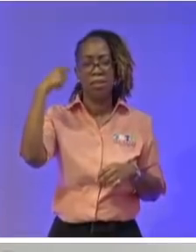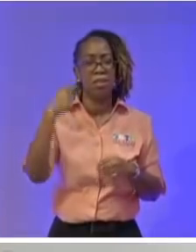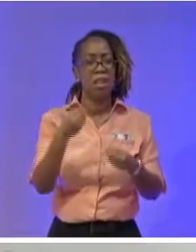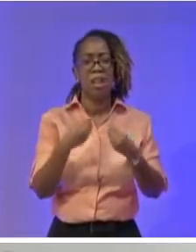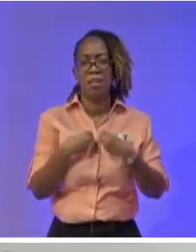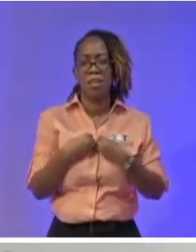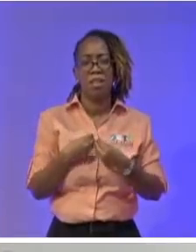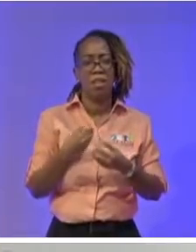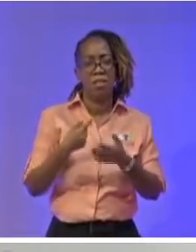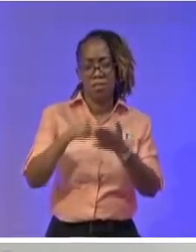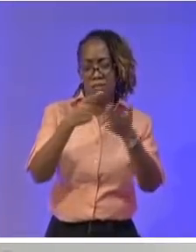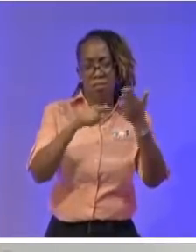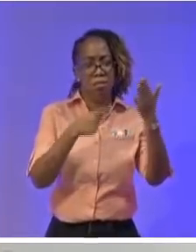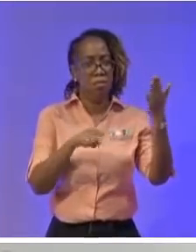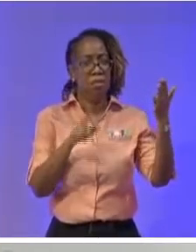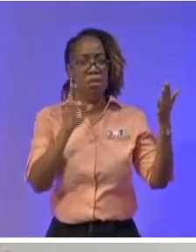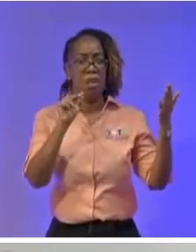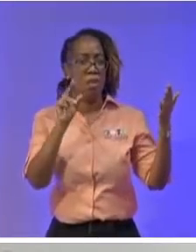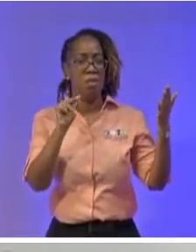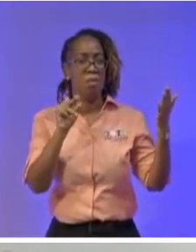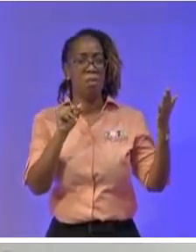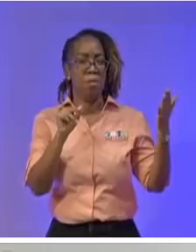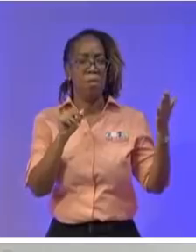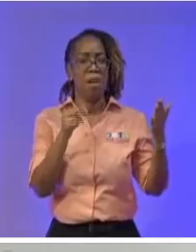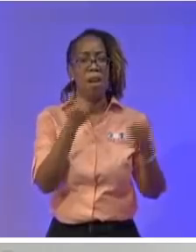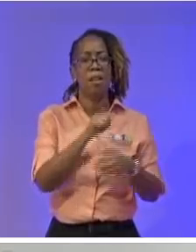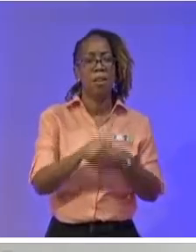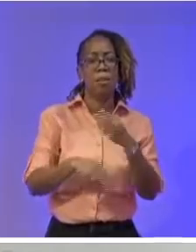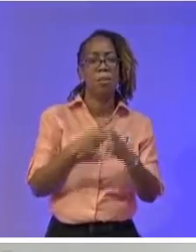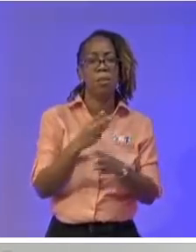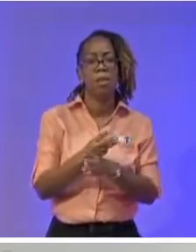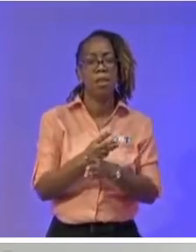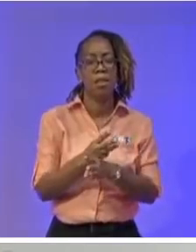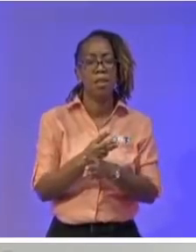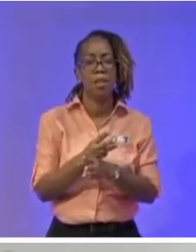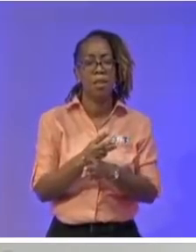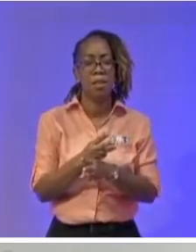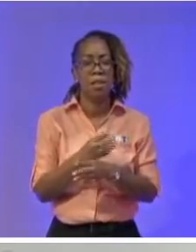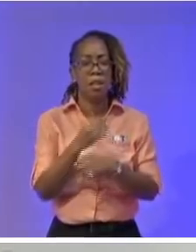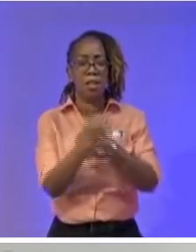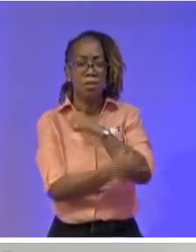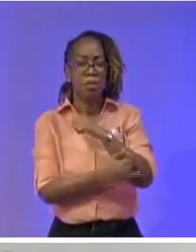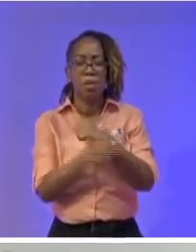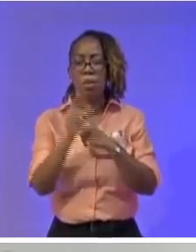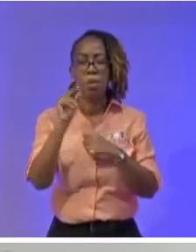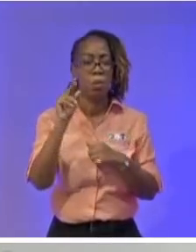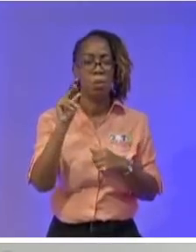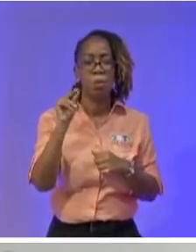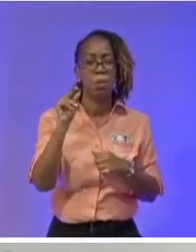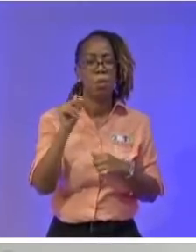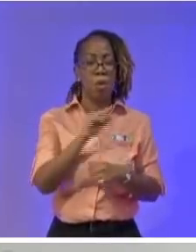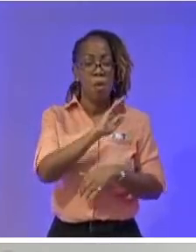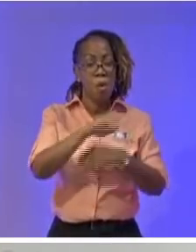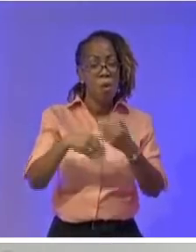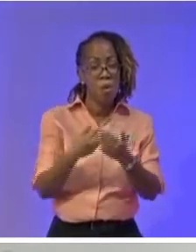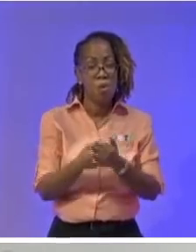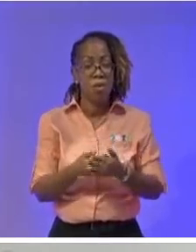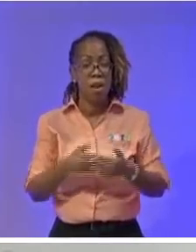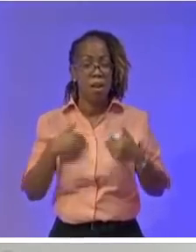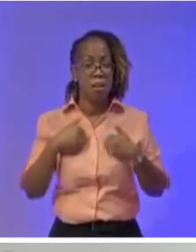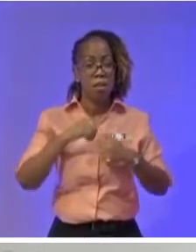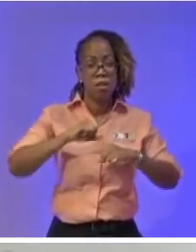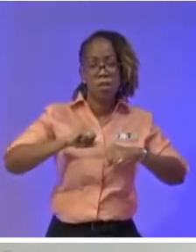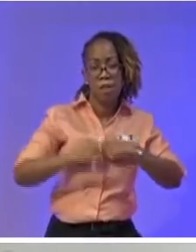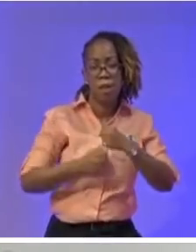to how they have done. Countries around the world are struggling